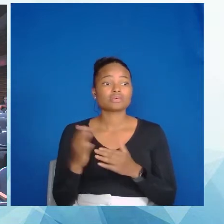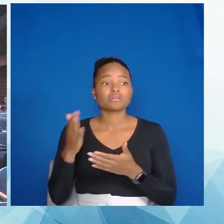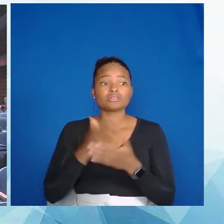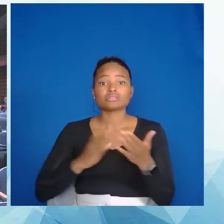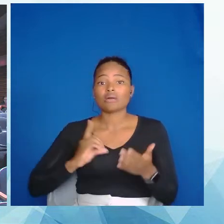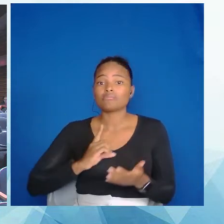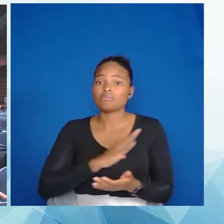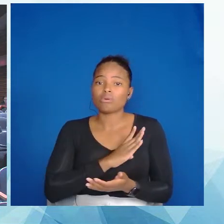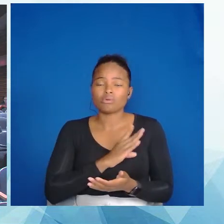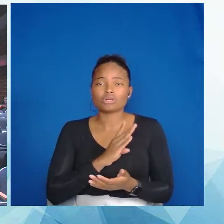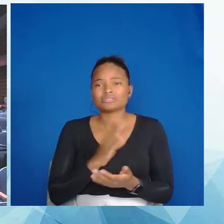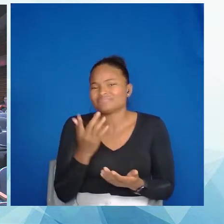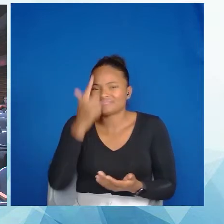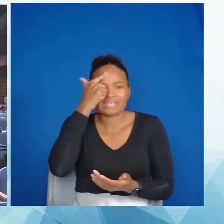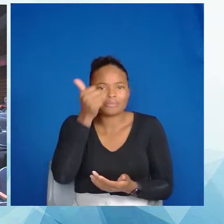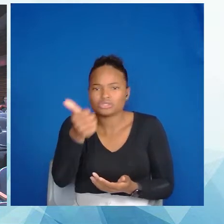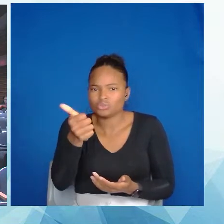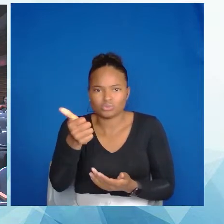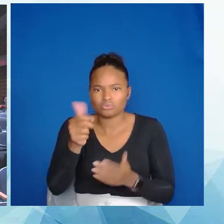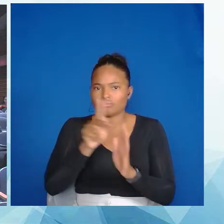a policy decision by the board.